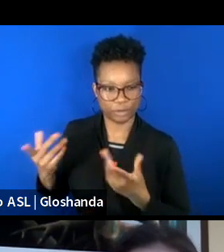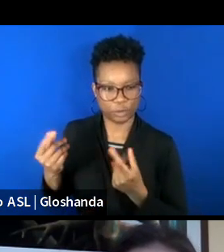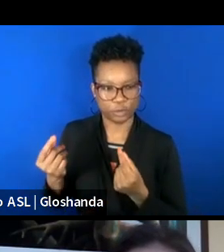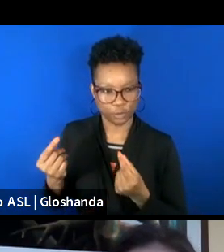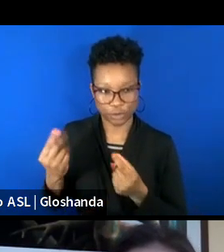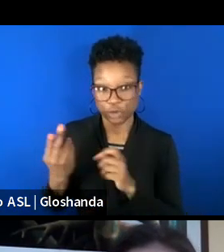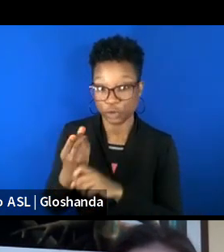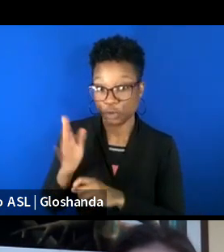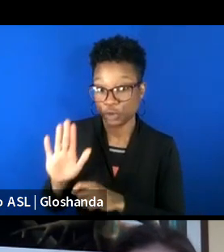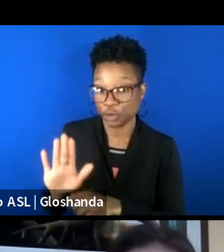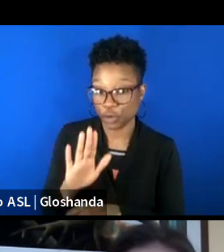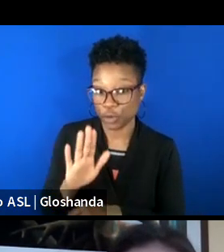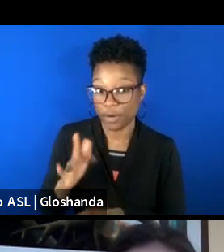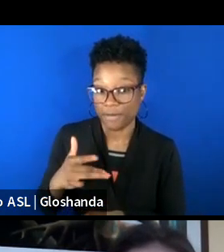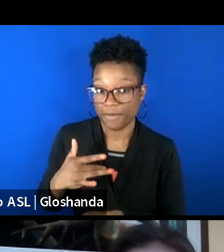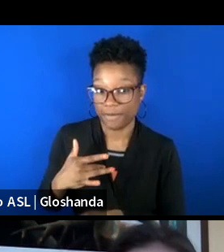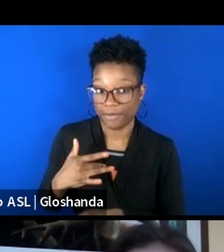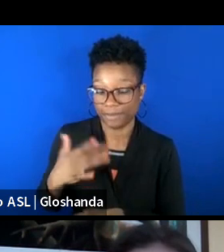five senses.